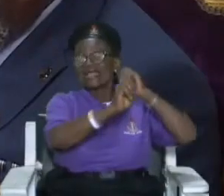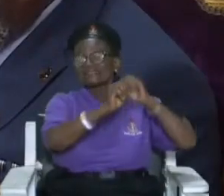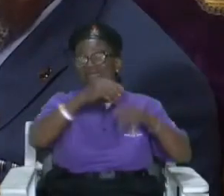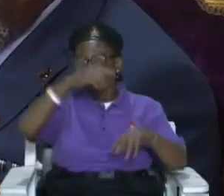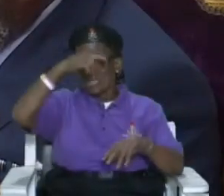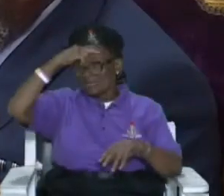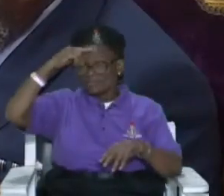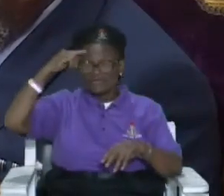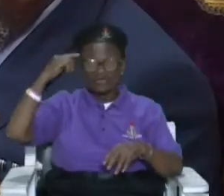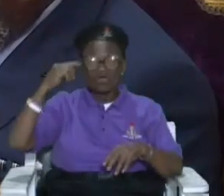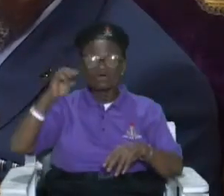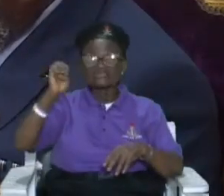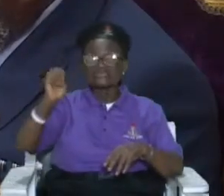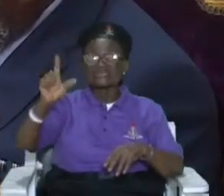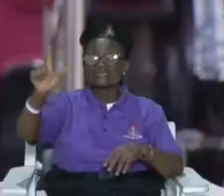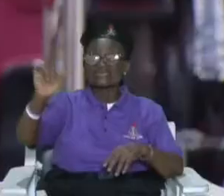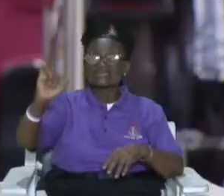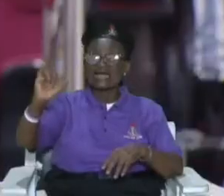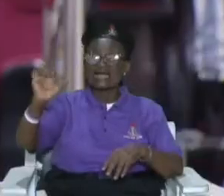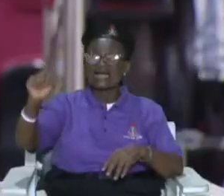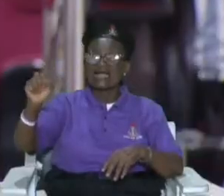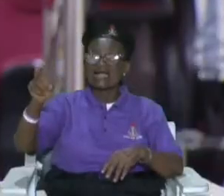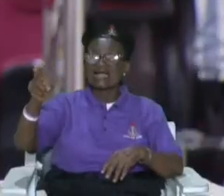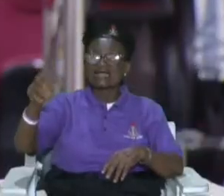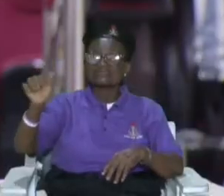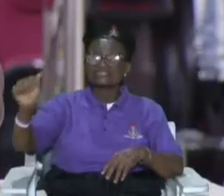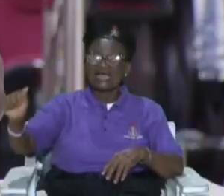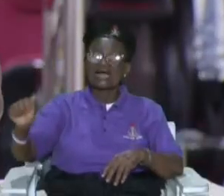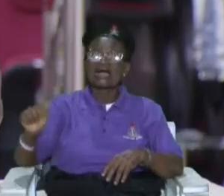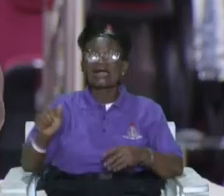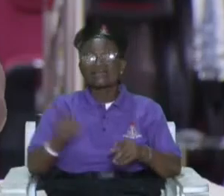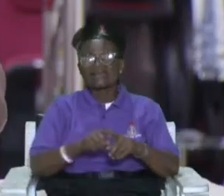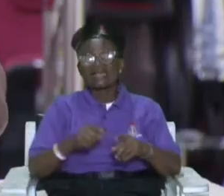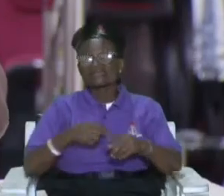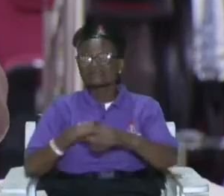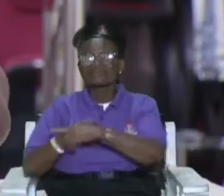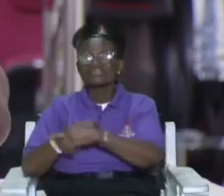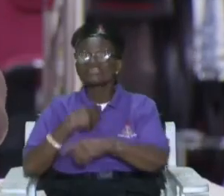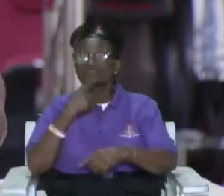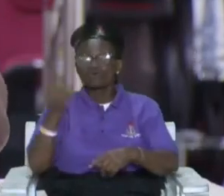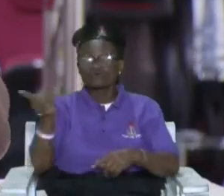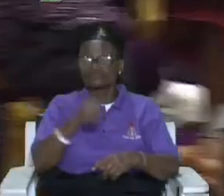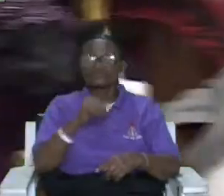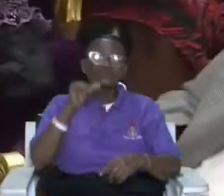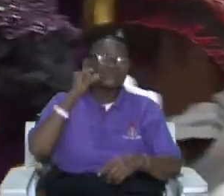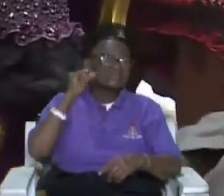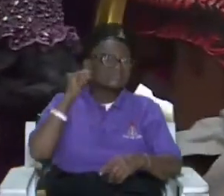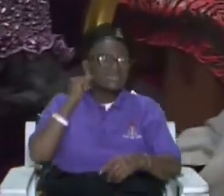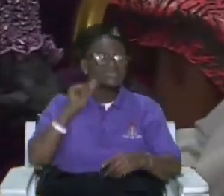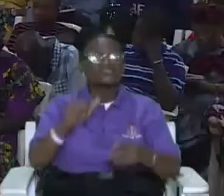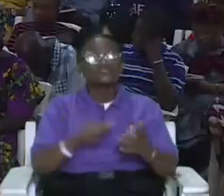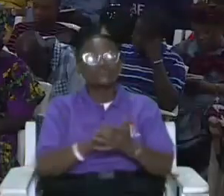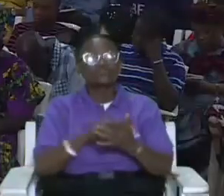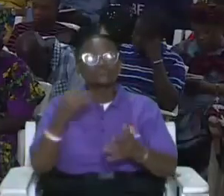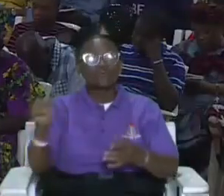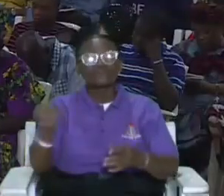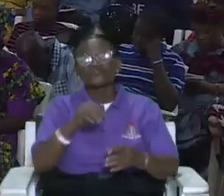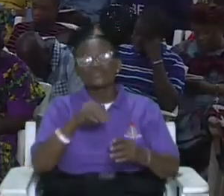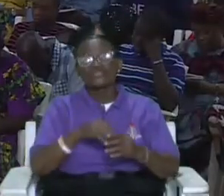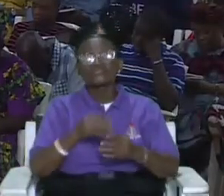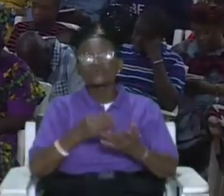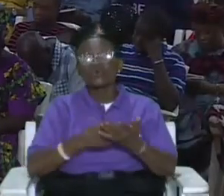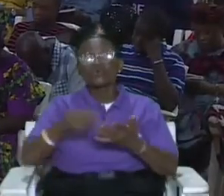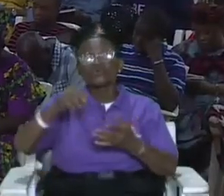Because Elijah, like I told you yesterday, those of you who were at the Holy Communion, is a